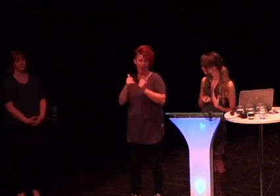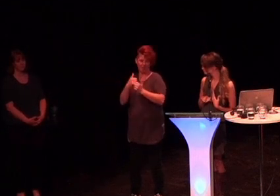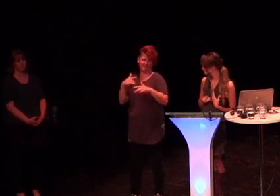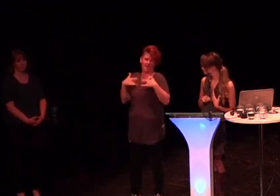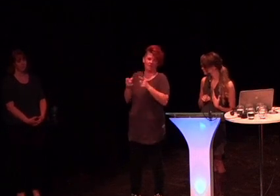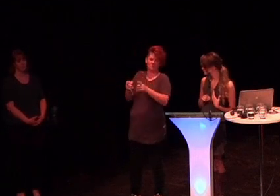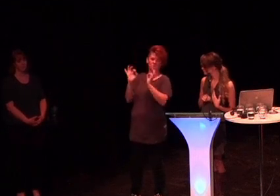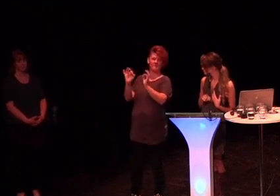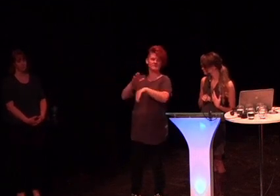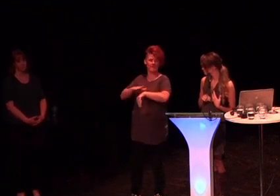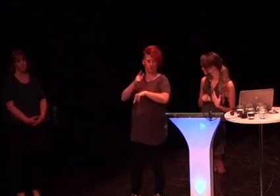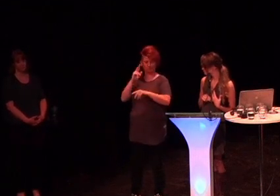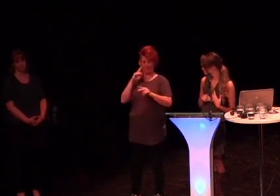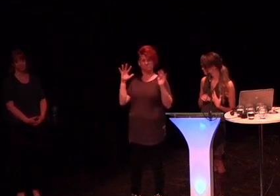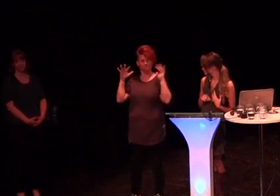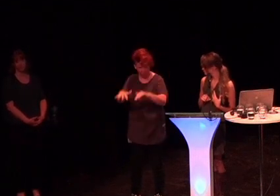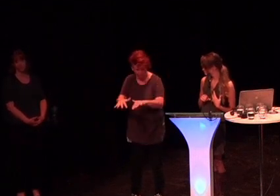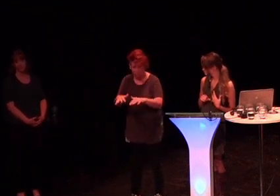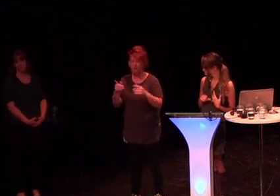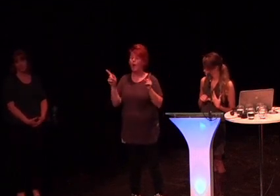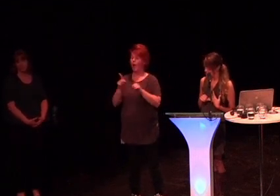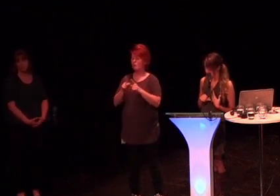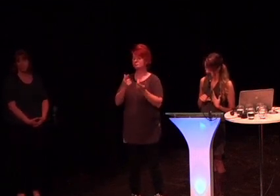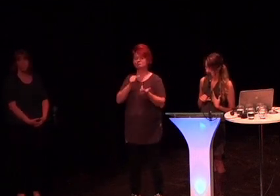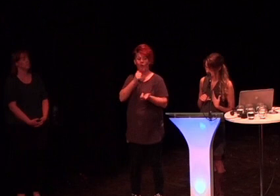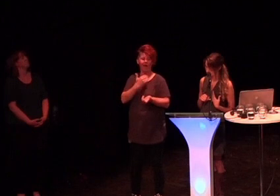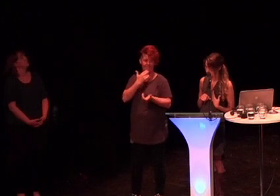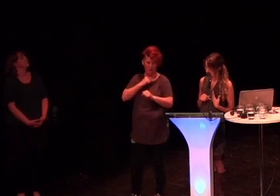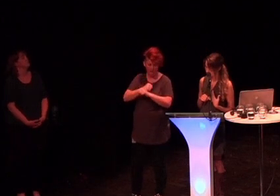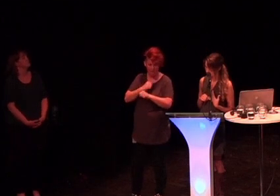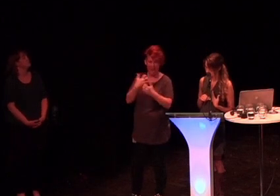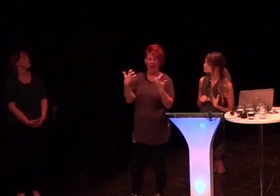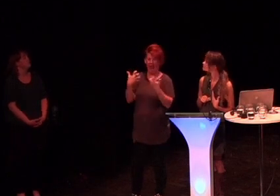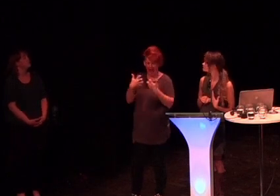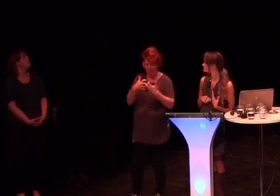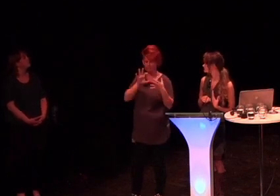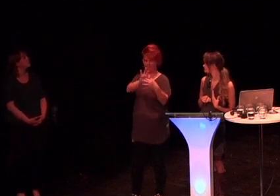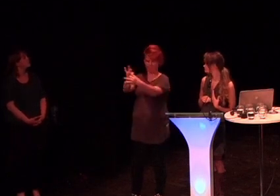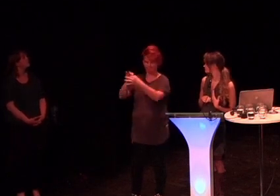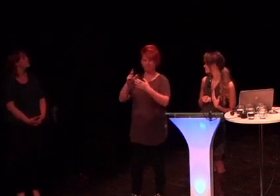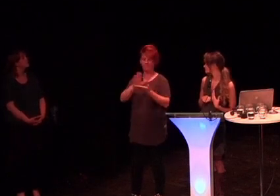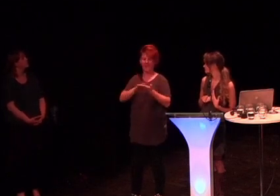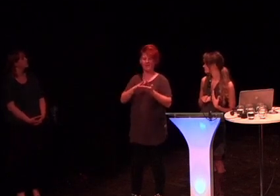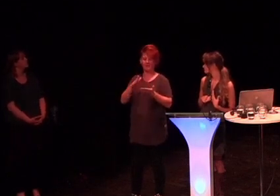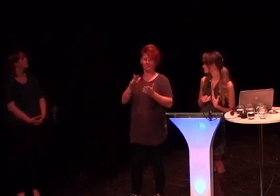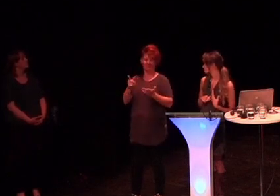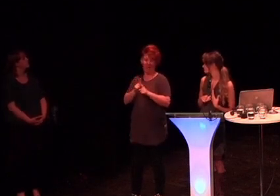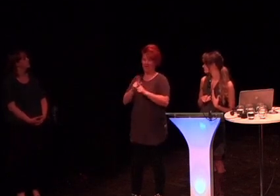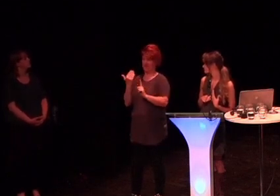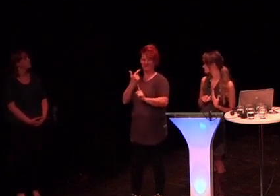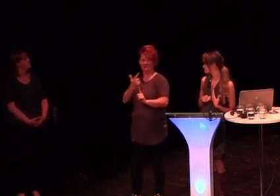Friday evening, Saturdays, weekends would be better. Think about people can actually come then. Also adequate